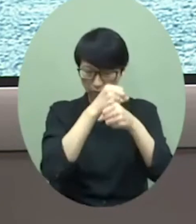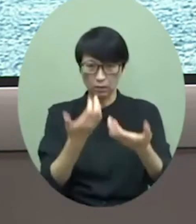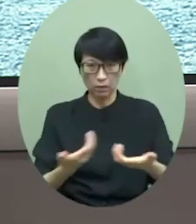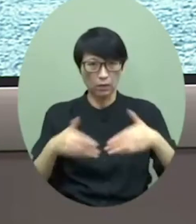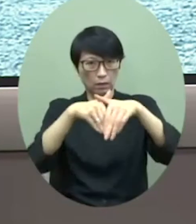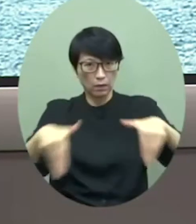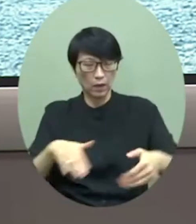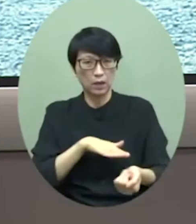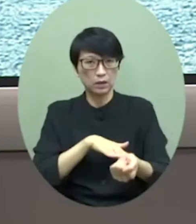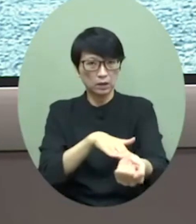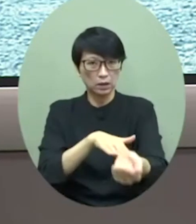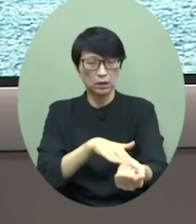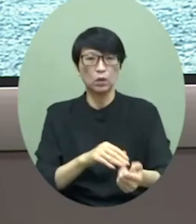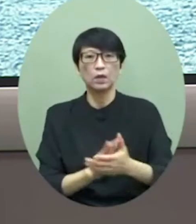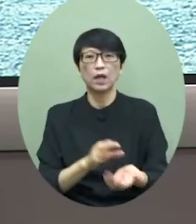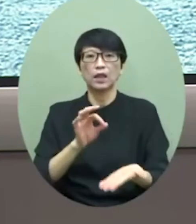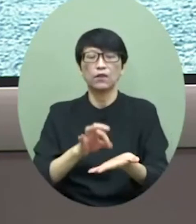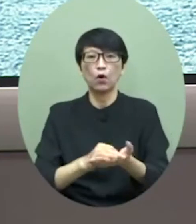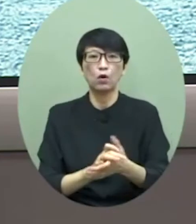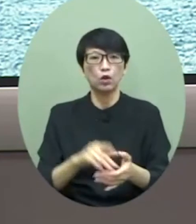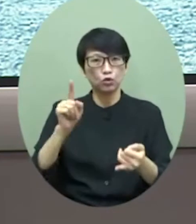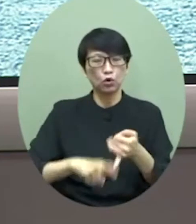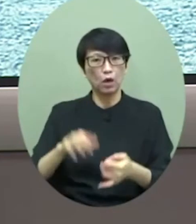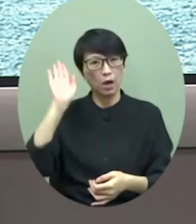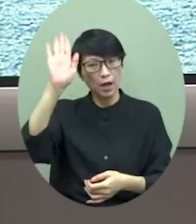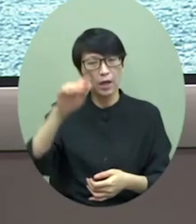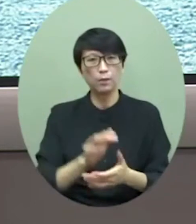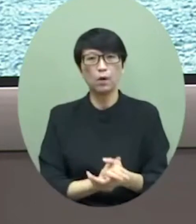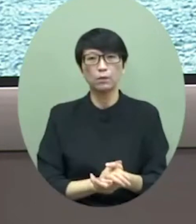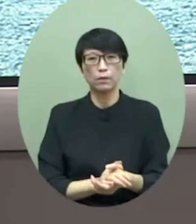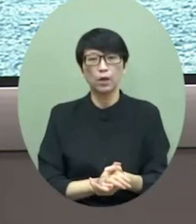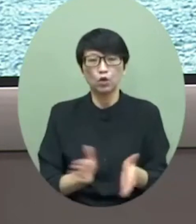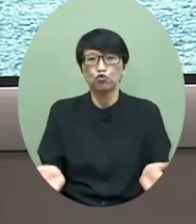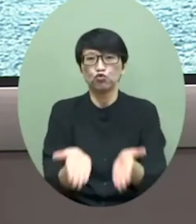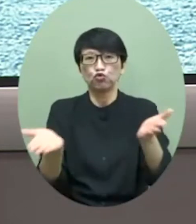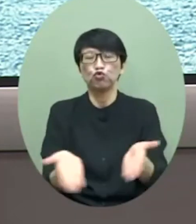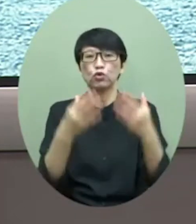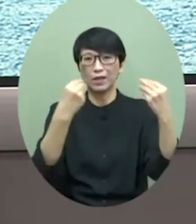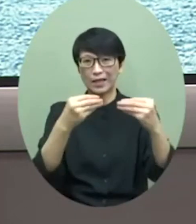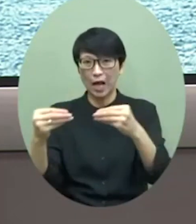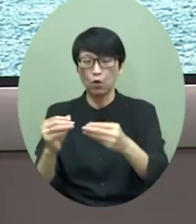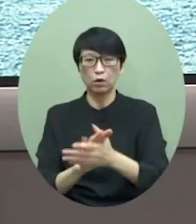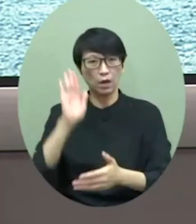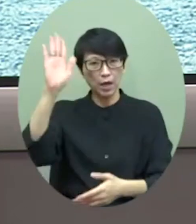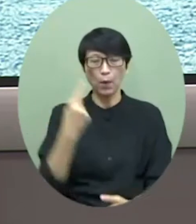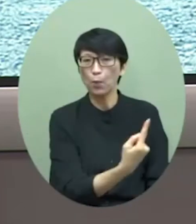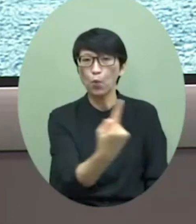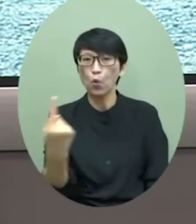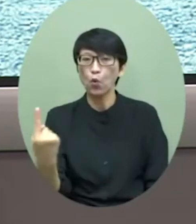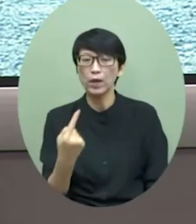our strategy has always been to also provide more quarantine and